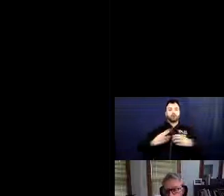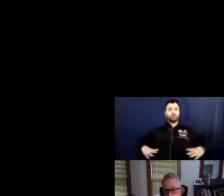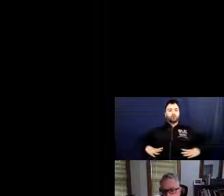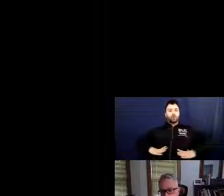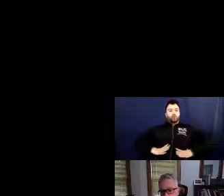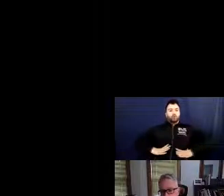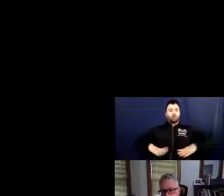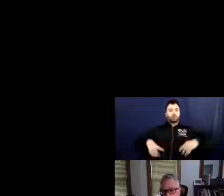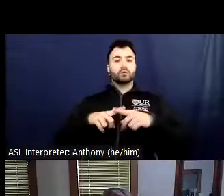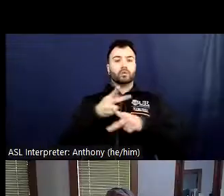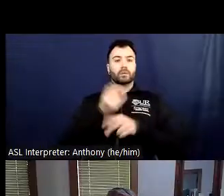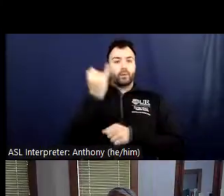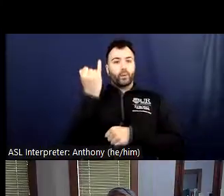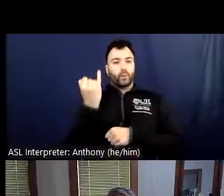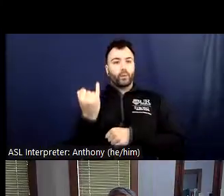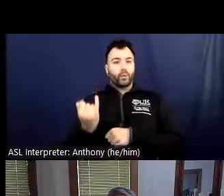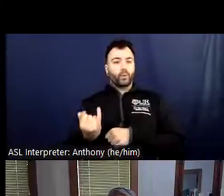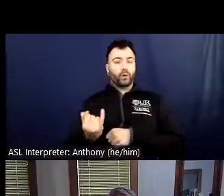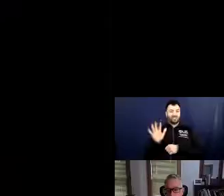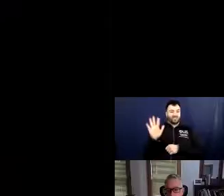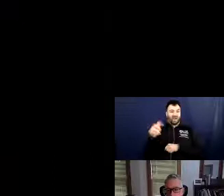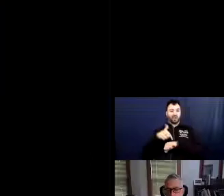was used as a